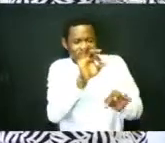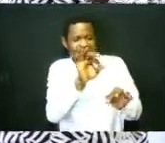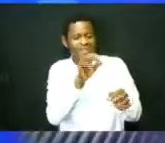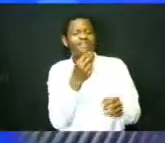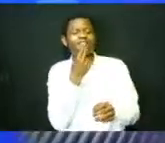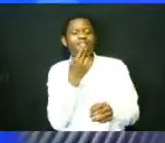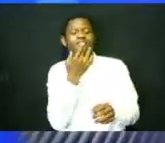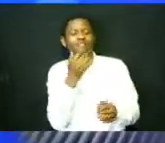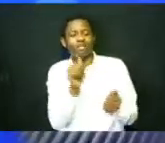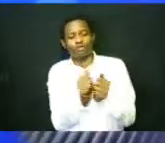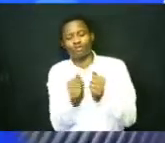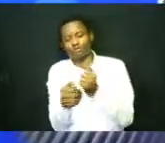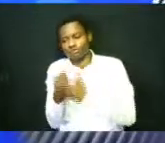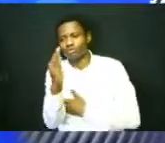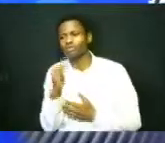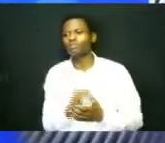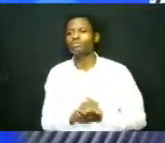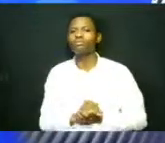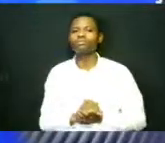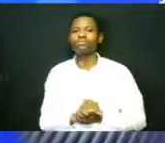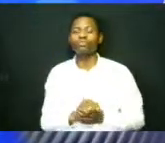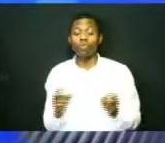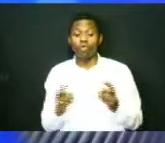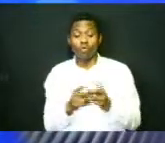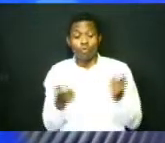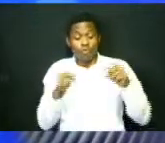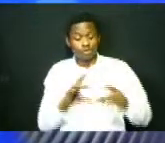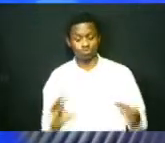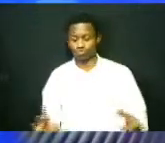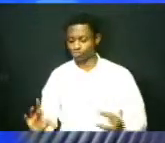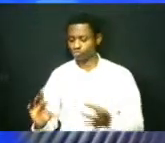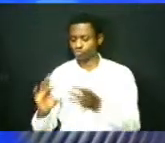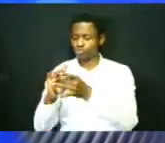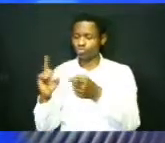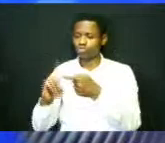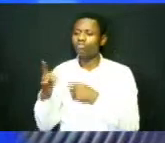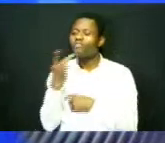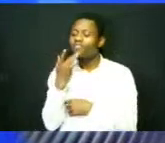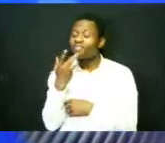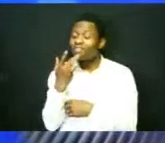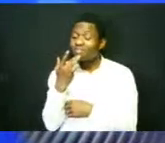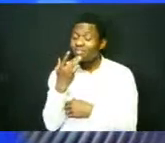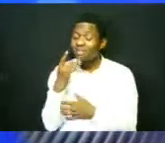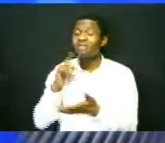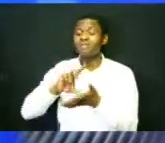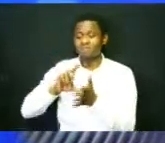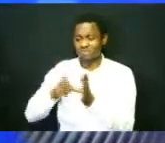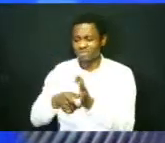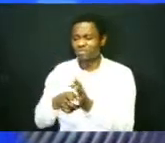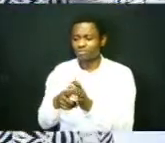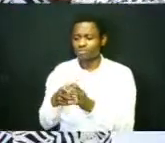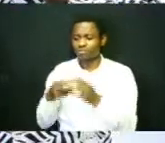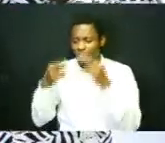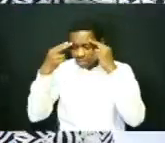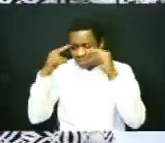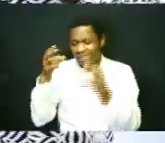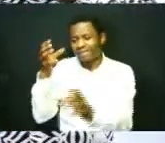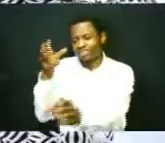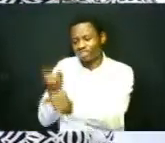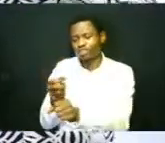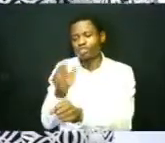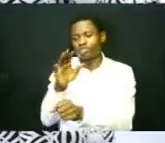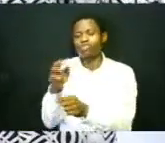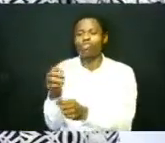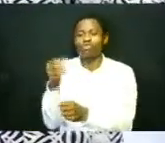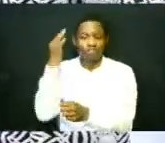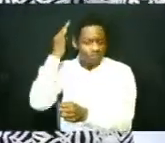adum. So when you are connected to favor, you find God leads you to your destiny. Nti se onya adum a onyame de